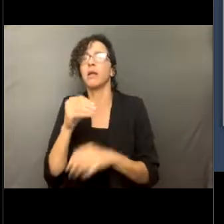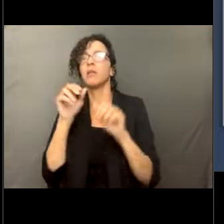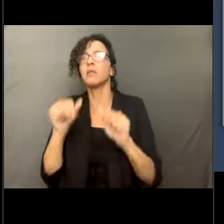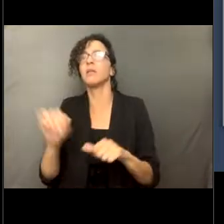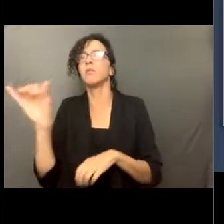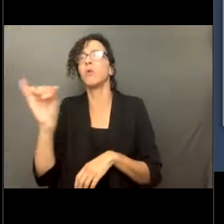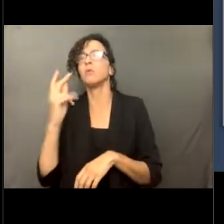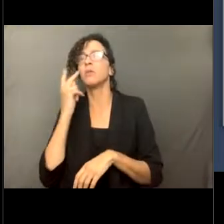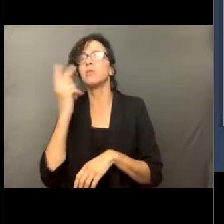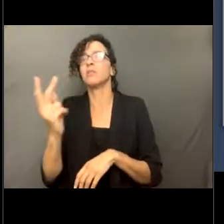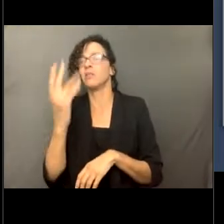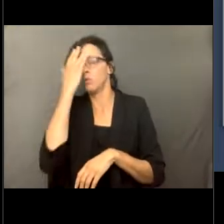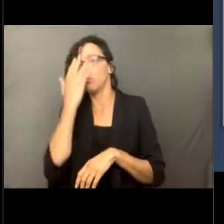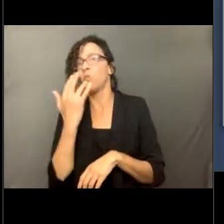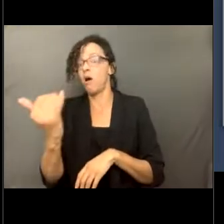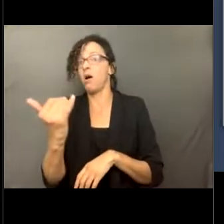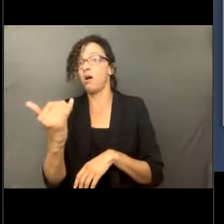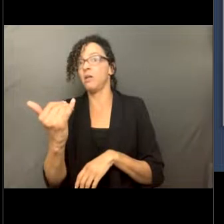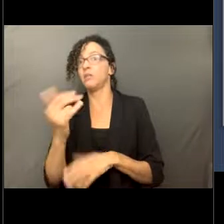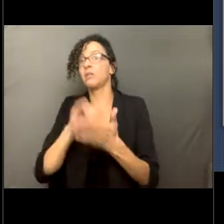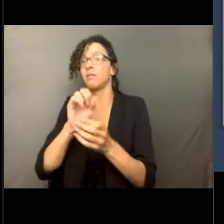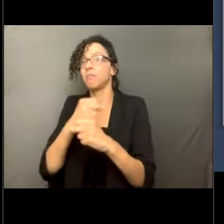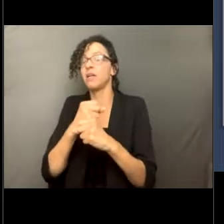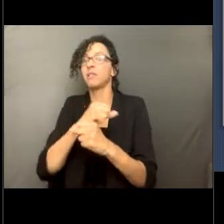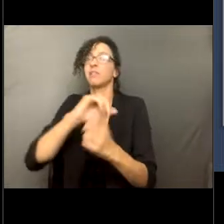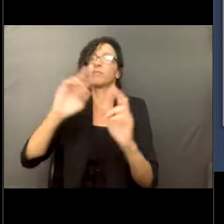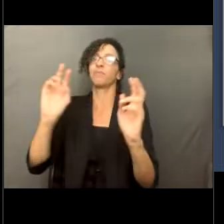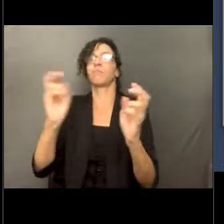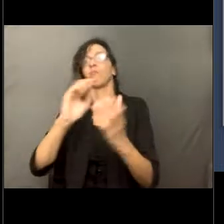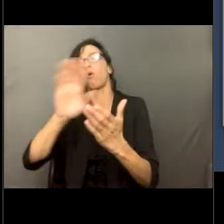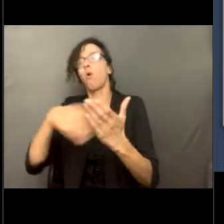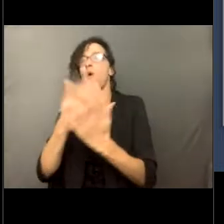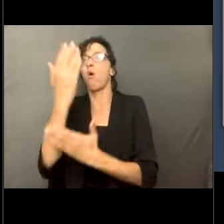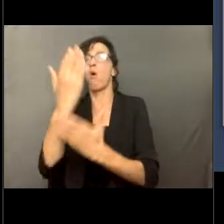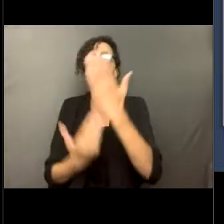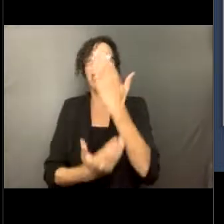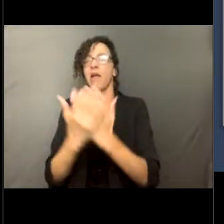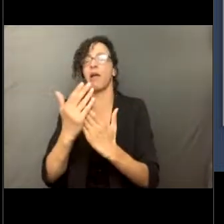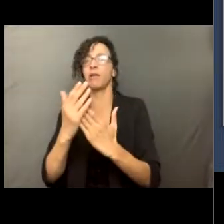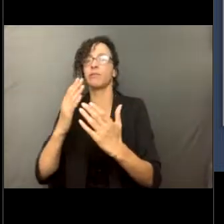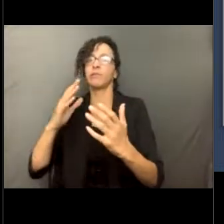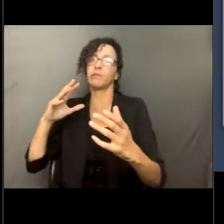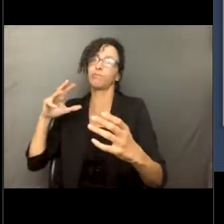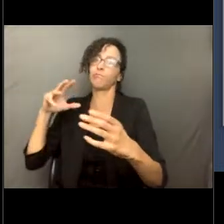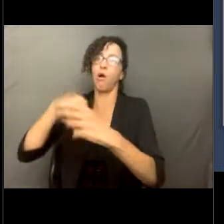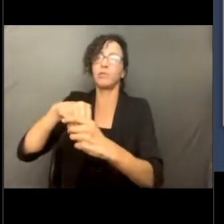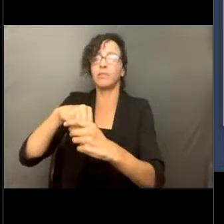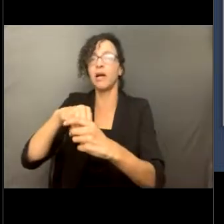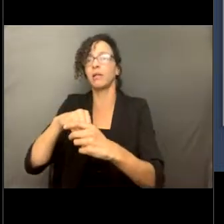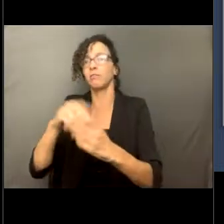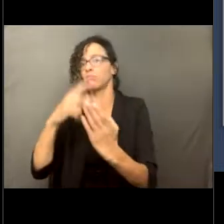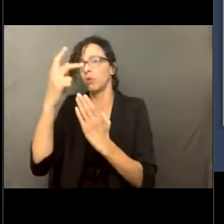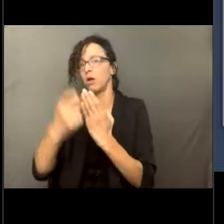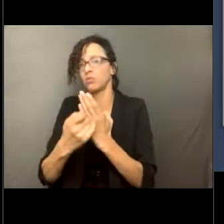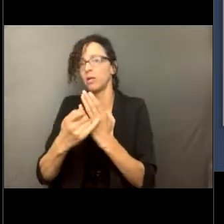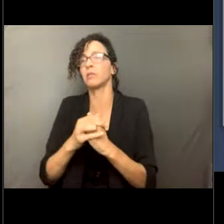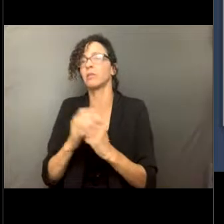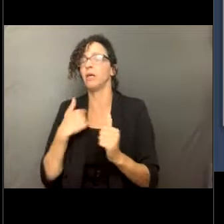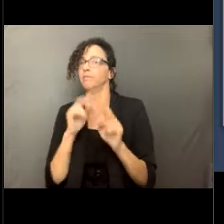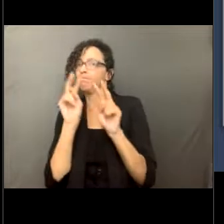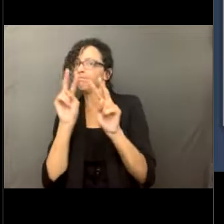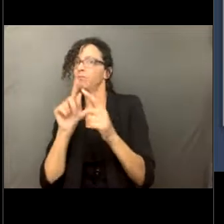why, that makes it an all hands on deck kind of project. So I look forward to being engaged in the future further